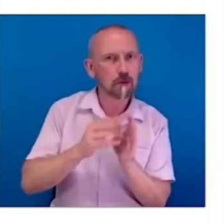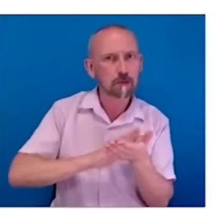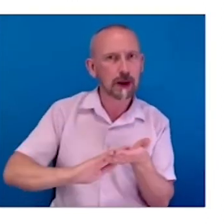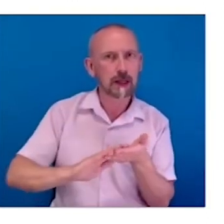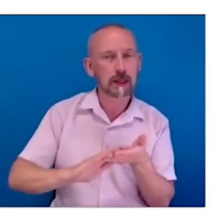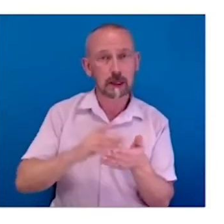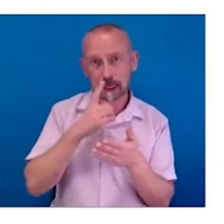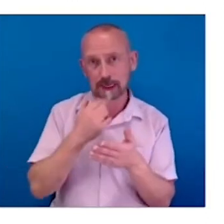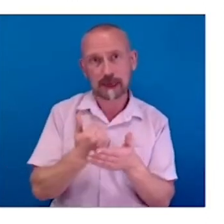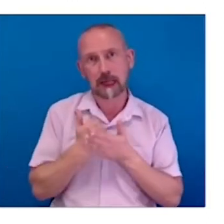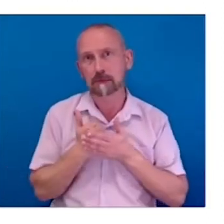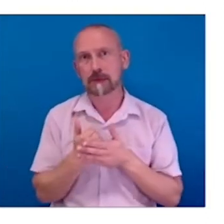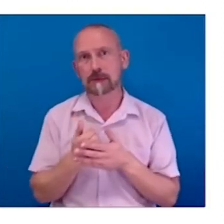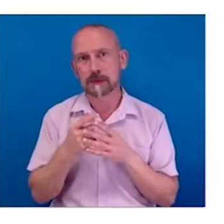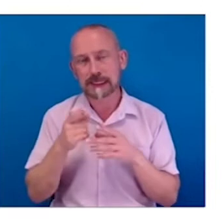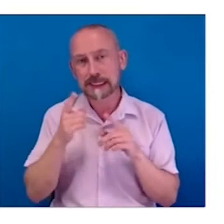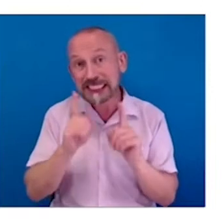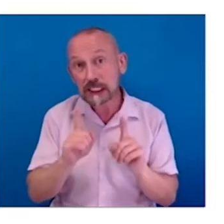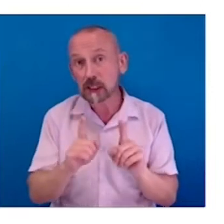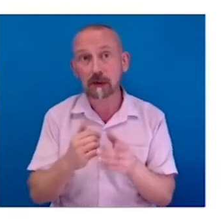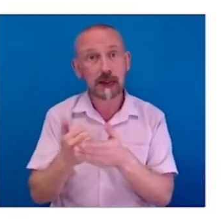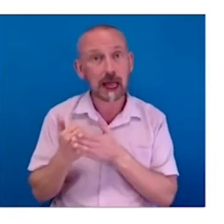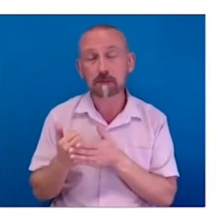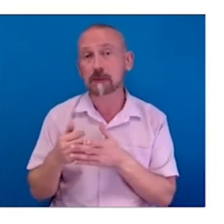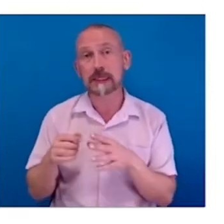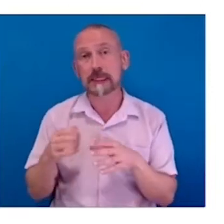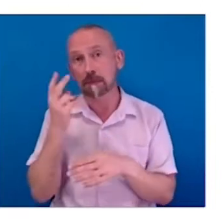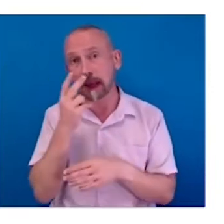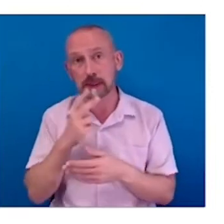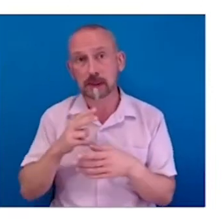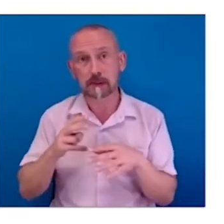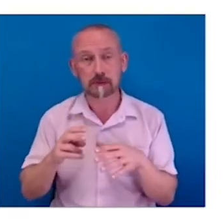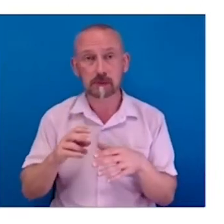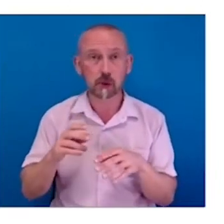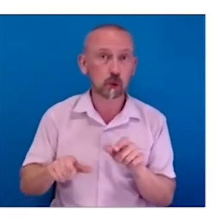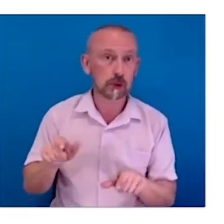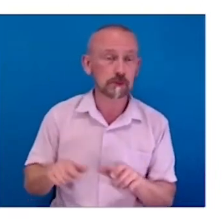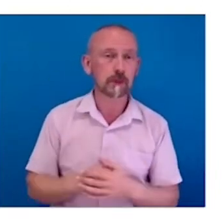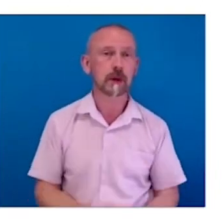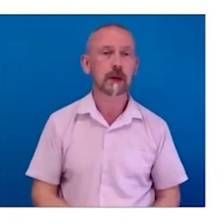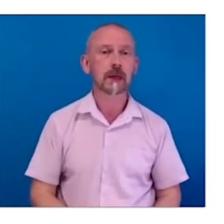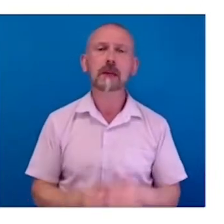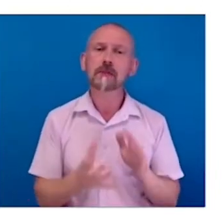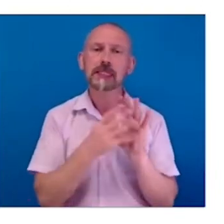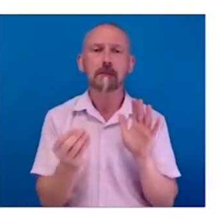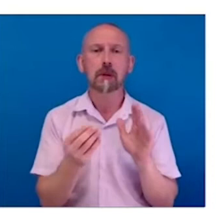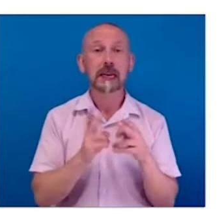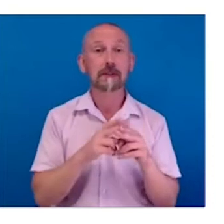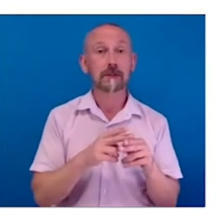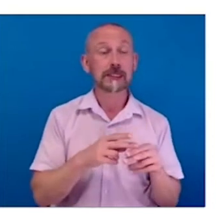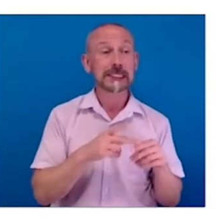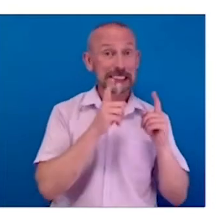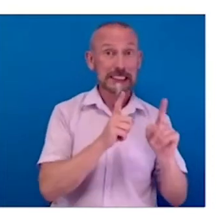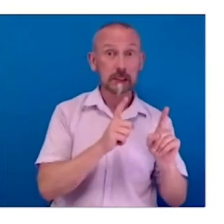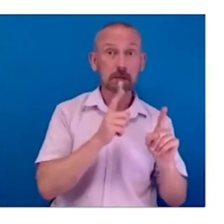a scenario where a sighted teacher is working with a blind piano student. The student has the Braille music on a